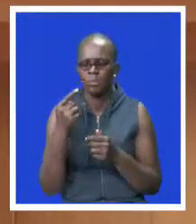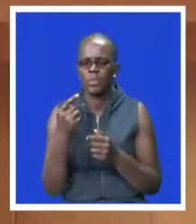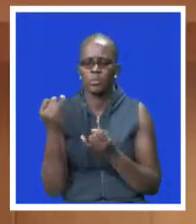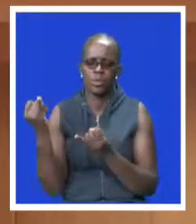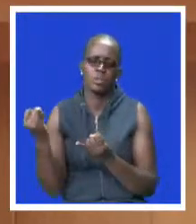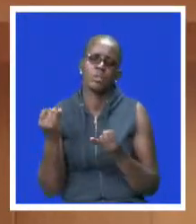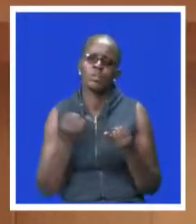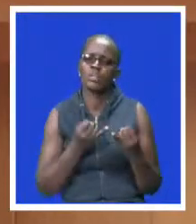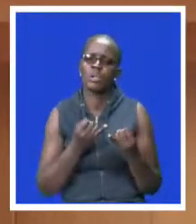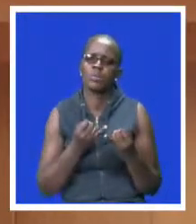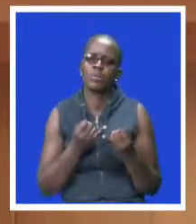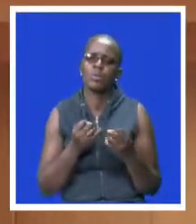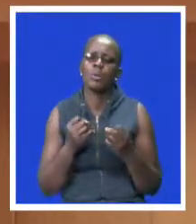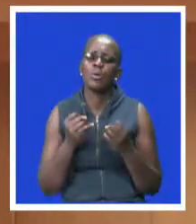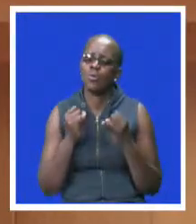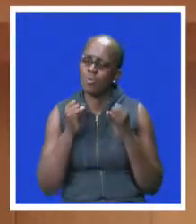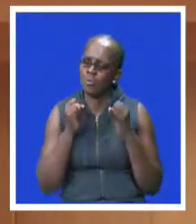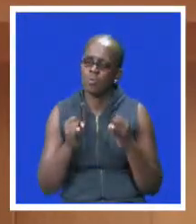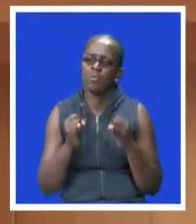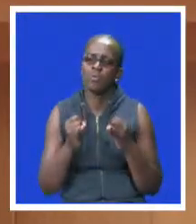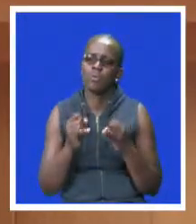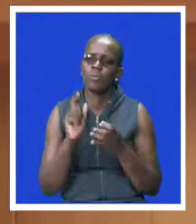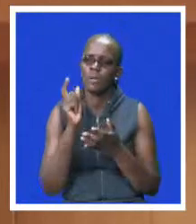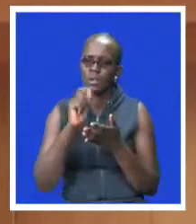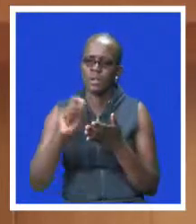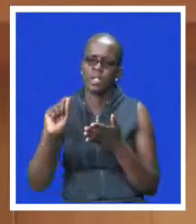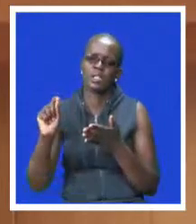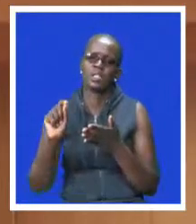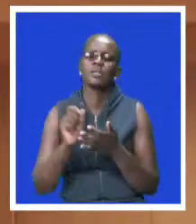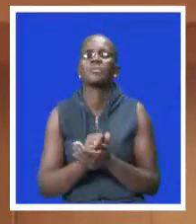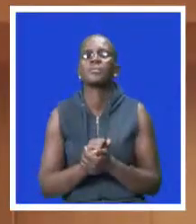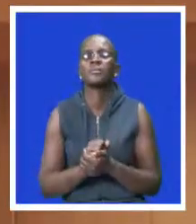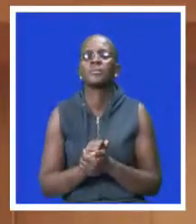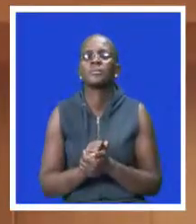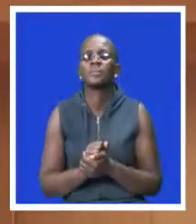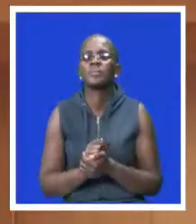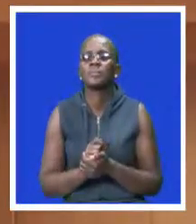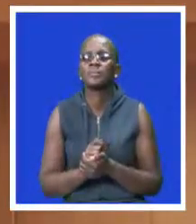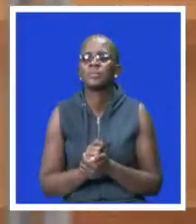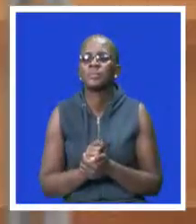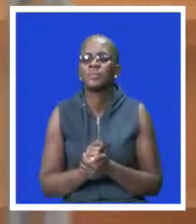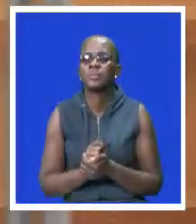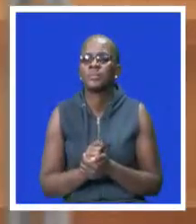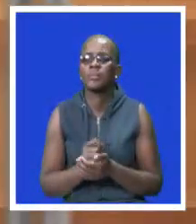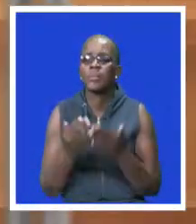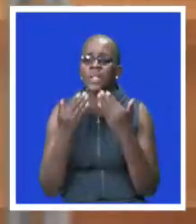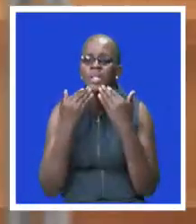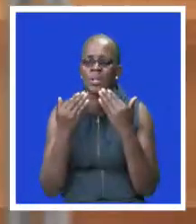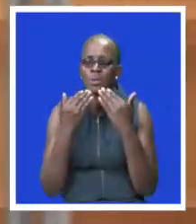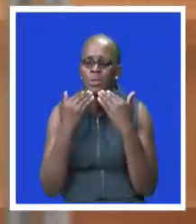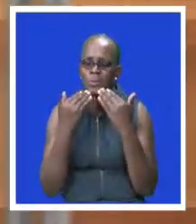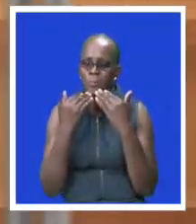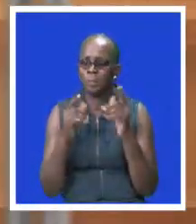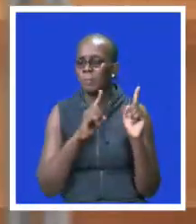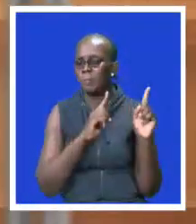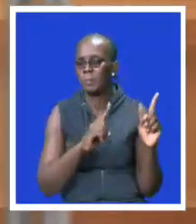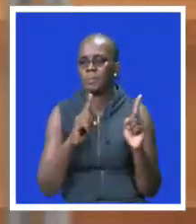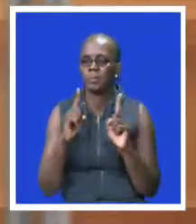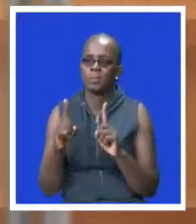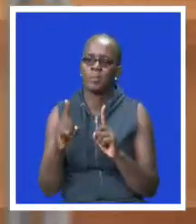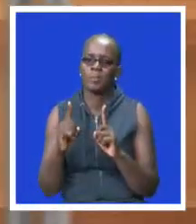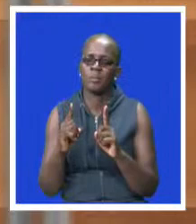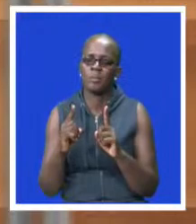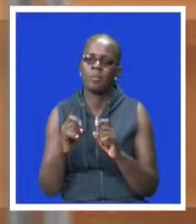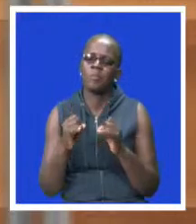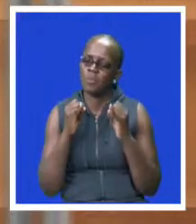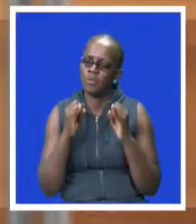and then we specifically looked at the introduction to that friendly letter. Thank you so much, Kombisa, for that. It was really informative,